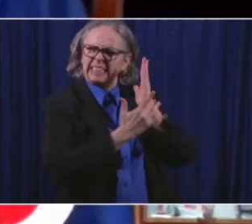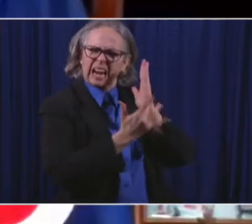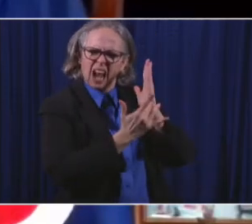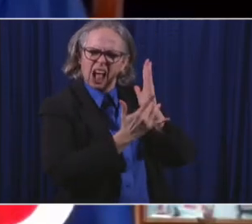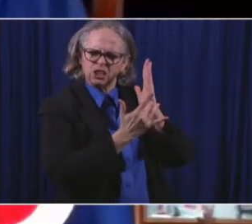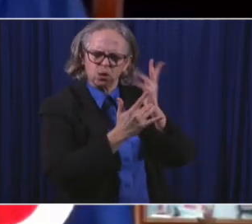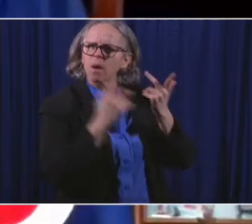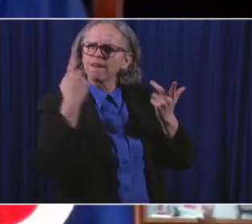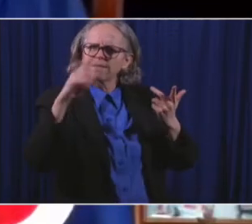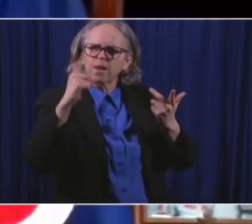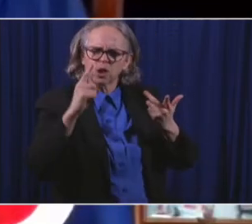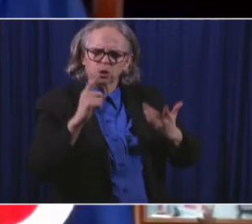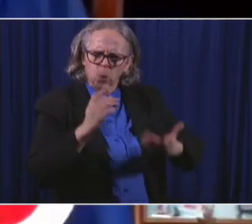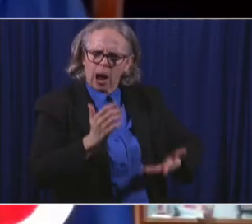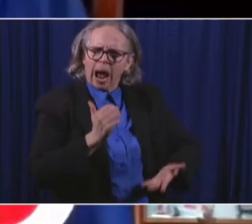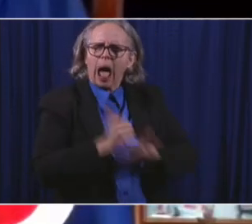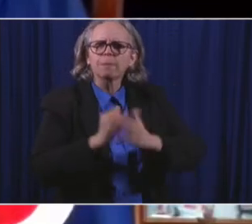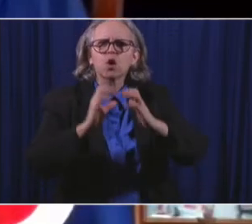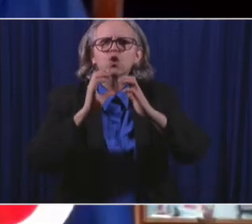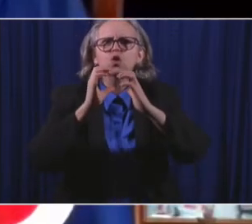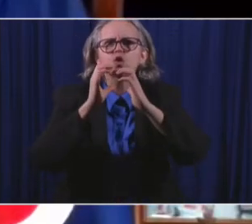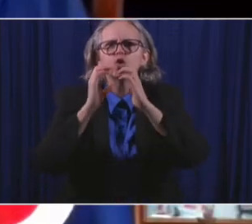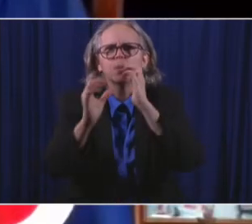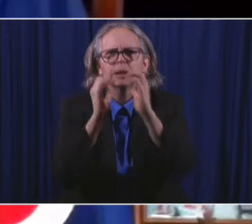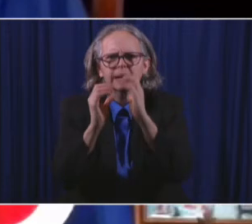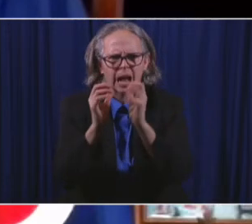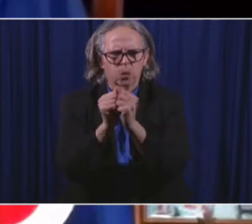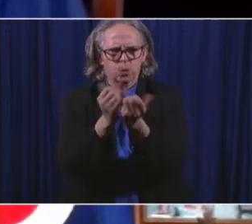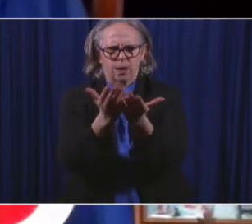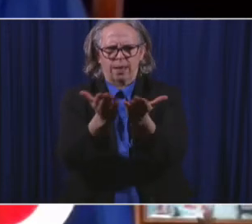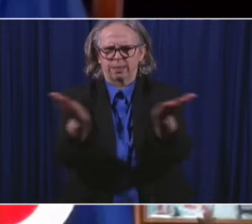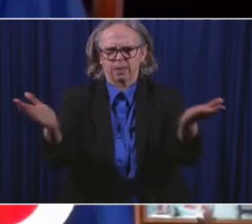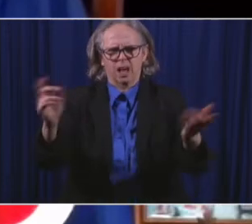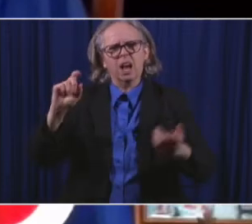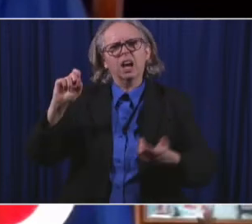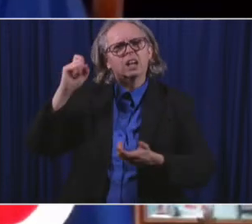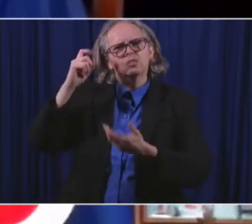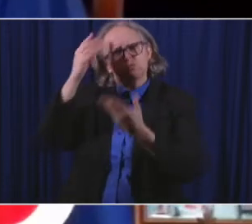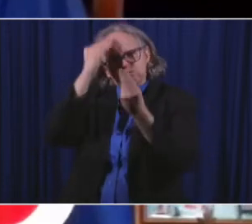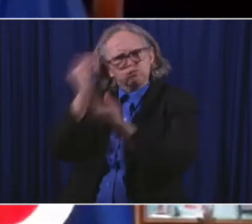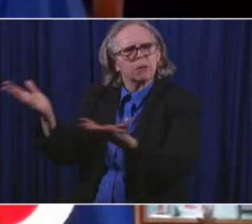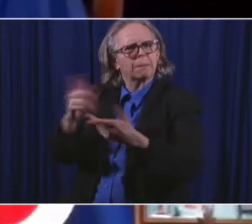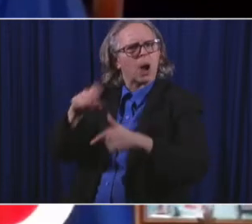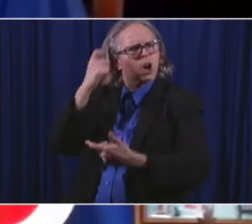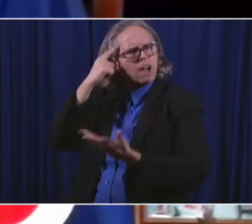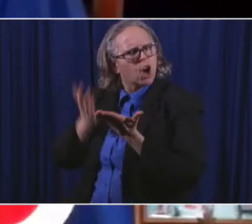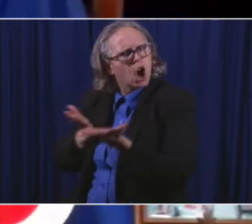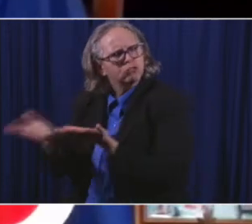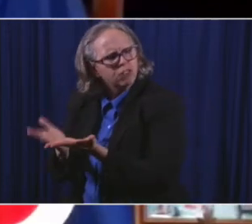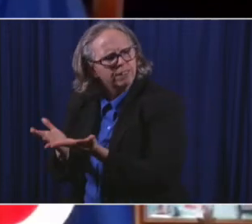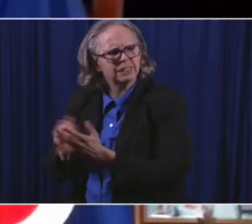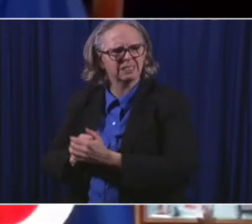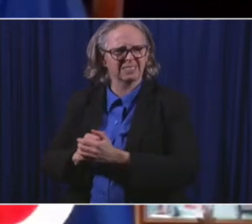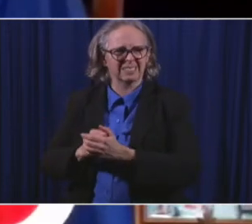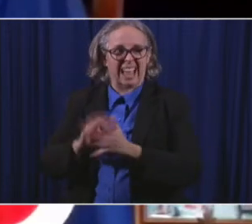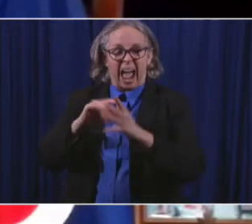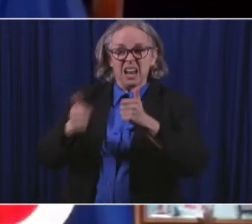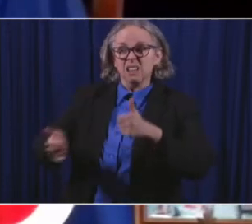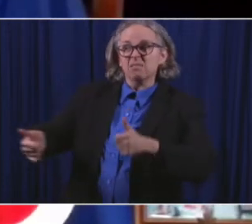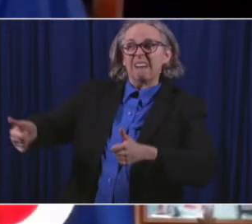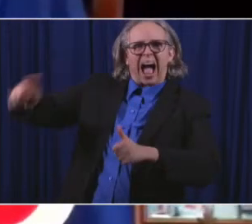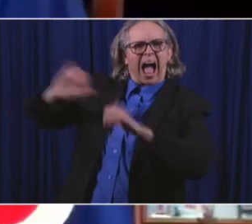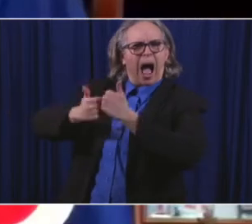government services. That was the Innovate Ohio pledge. Governor DeWine signed an executive order a little over a year